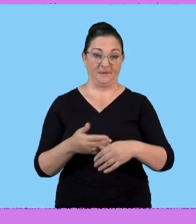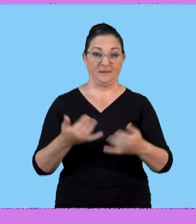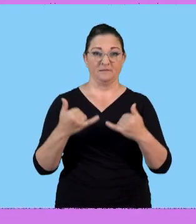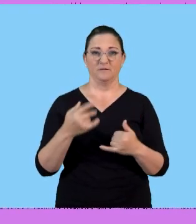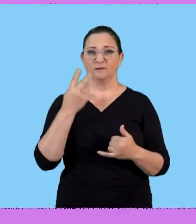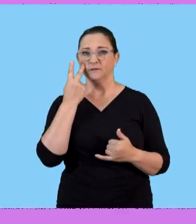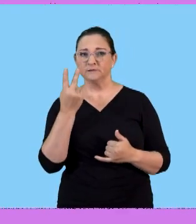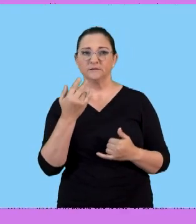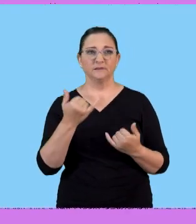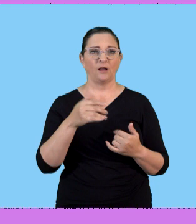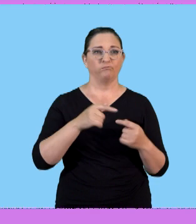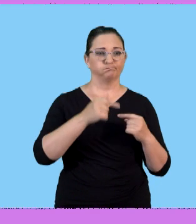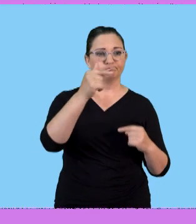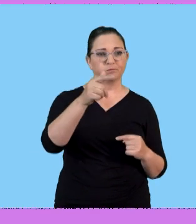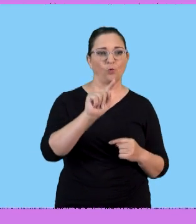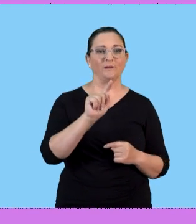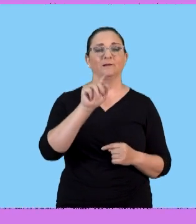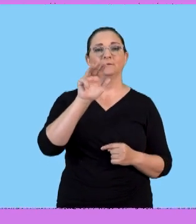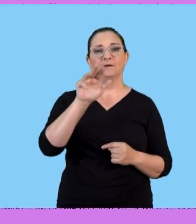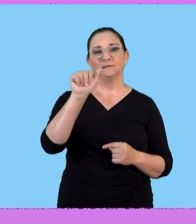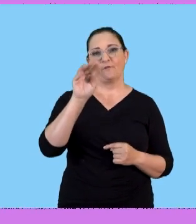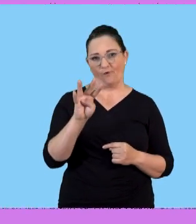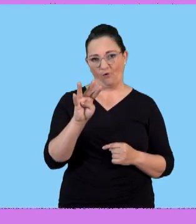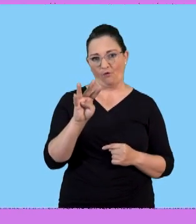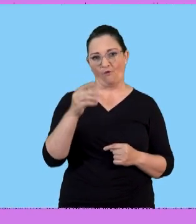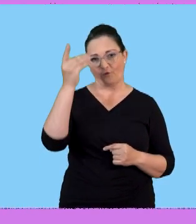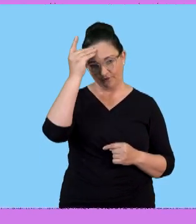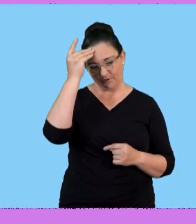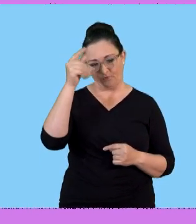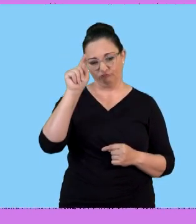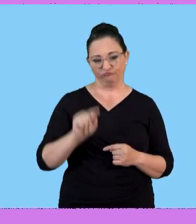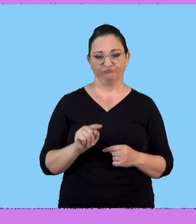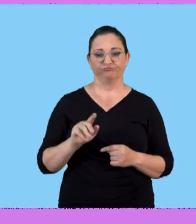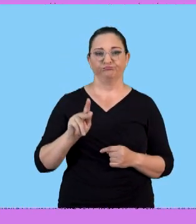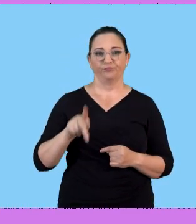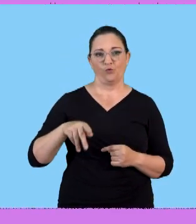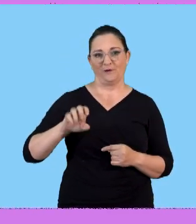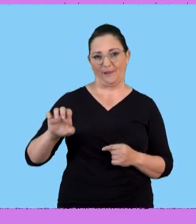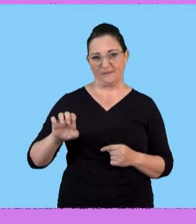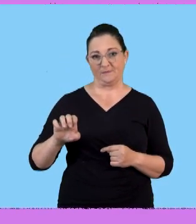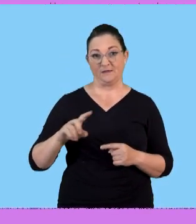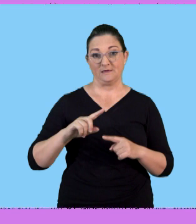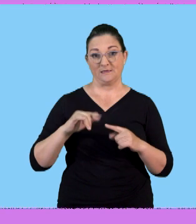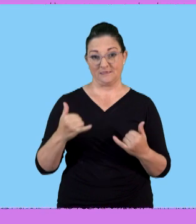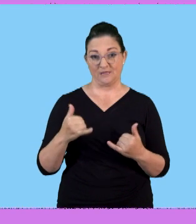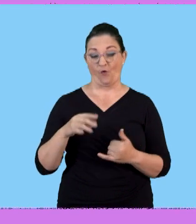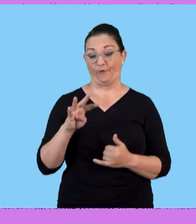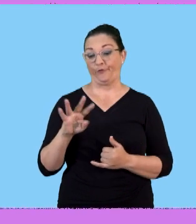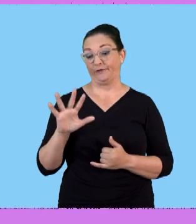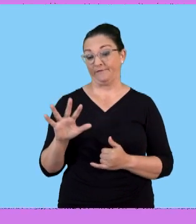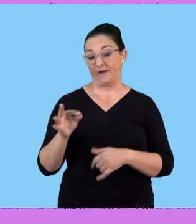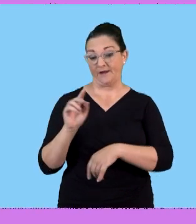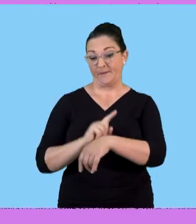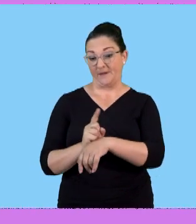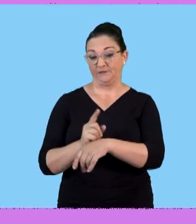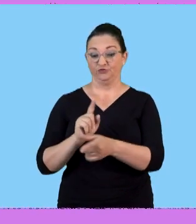and I found a distance. It's 964 kilometers between Durban and Port Elizabeth. Then I converted that 45